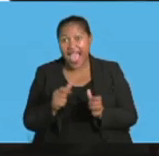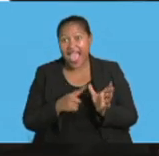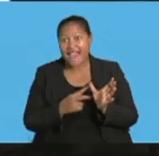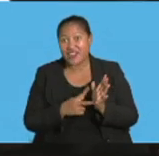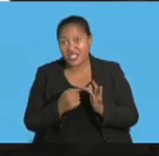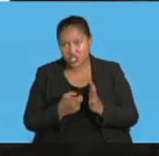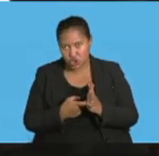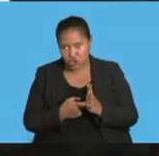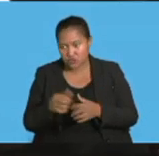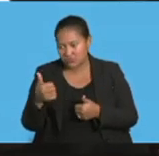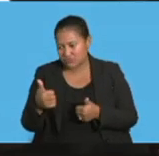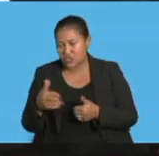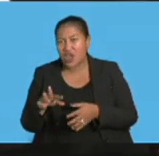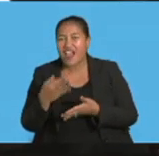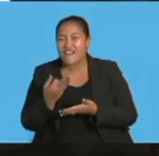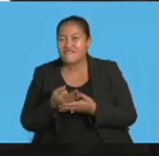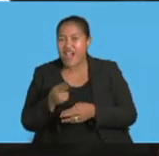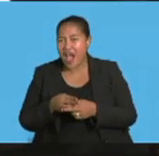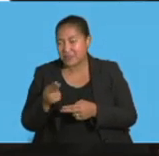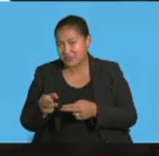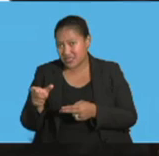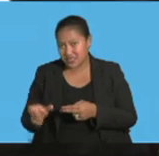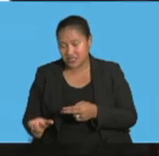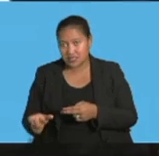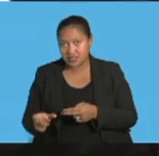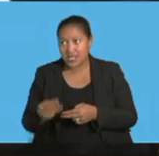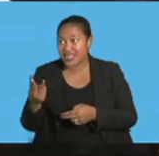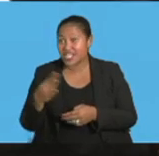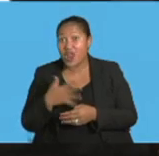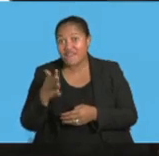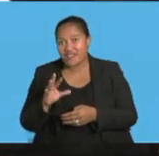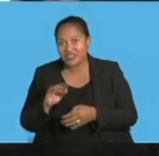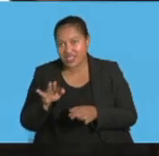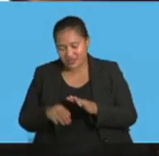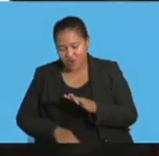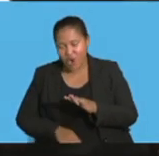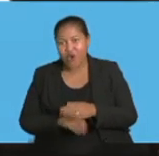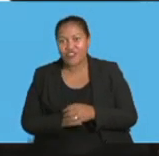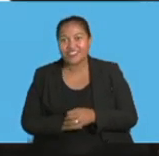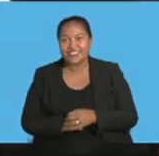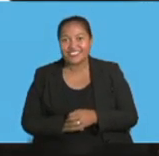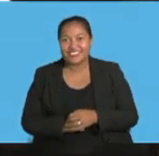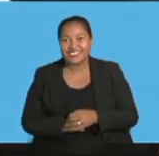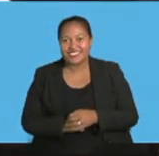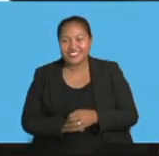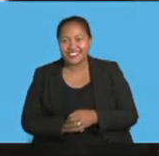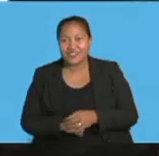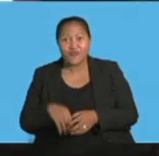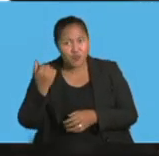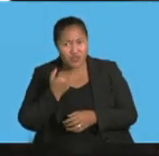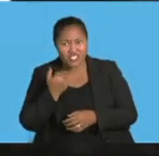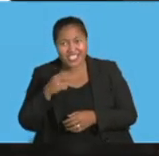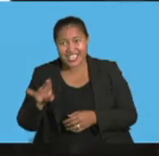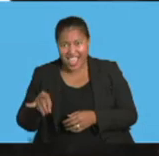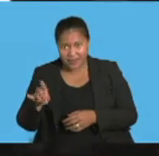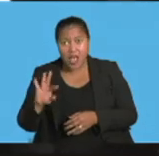to farmers for TV carcasses were around $3.50 or below. So to ensure that we do